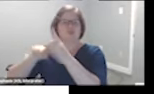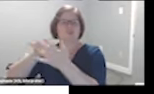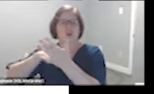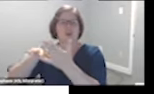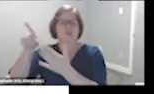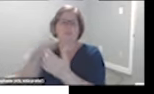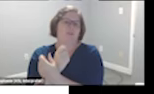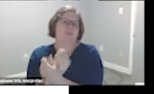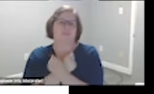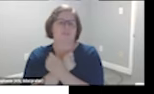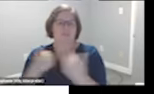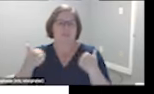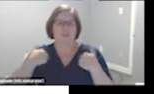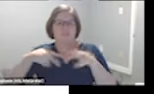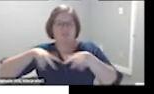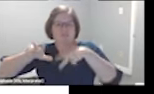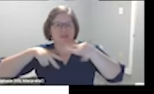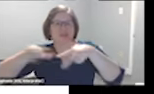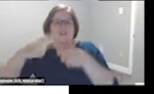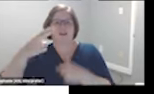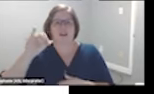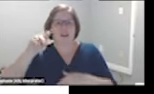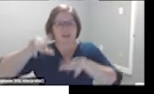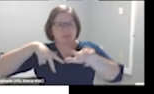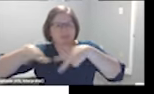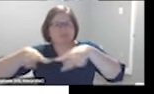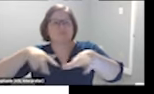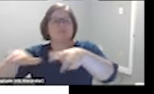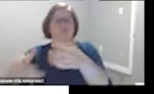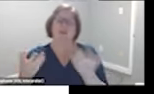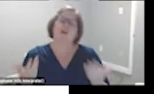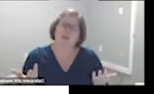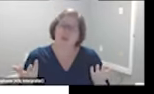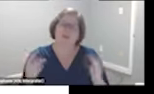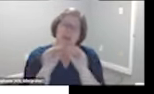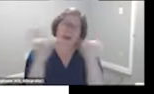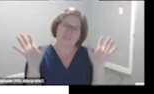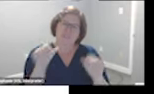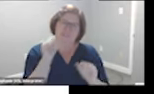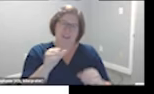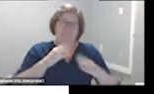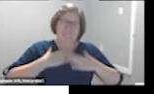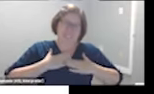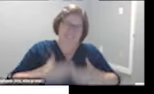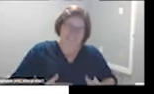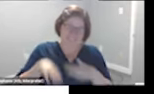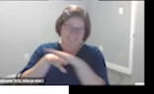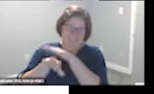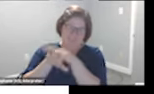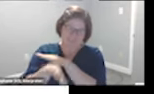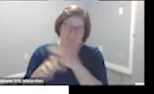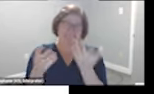conference activity. And hikes are obviously not usually physically accessible. And I